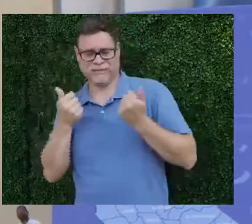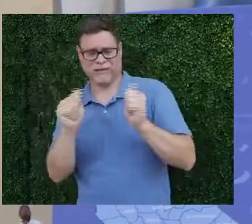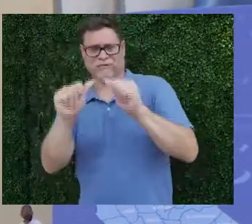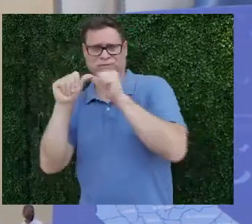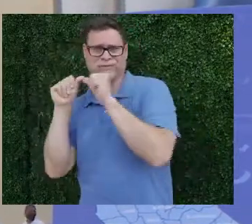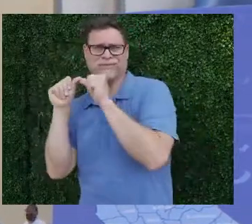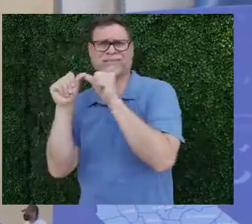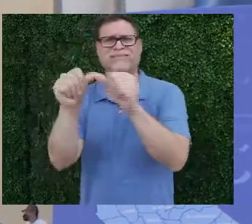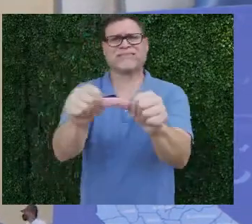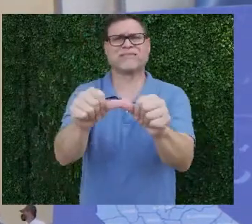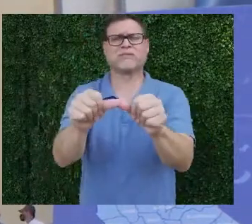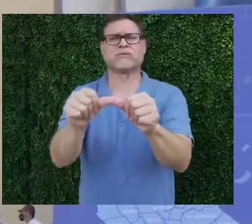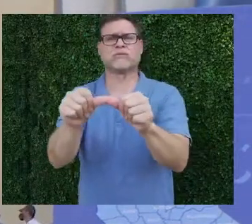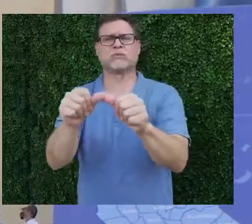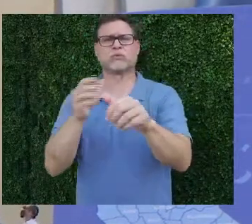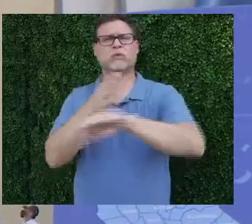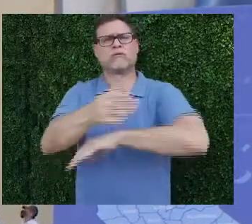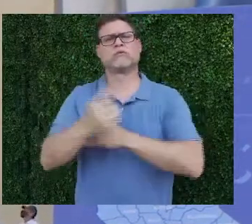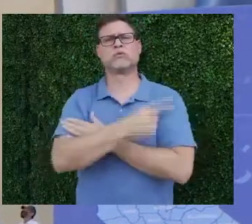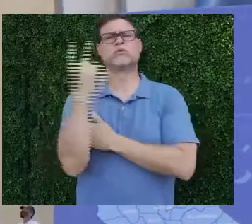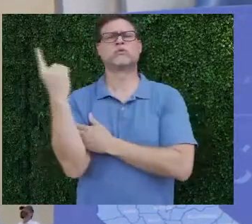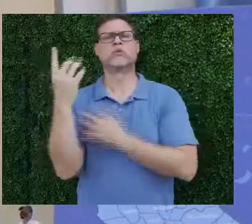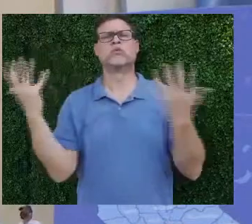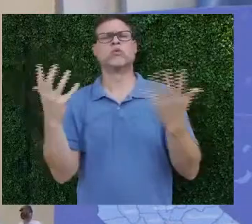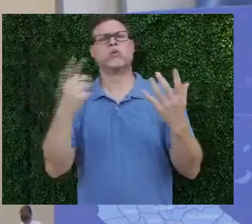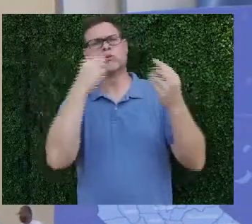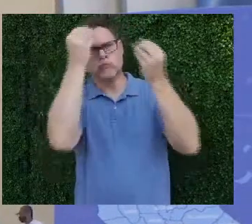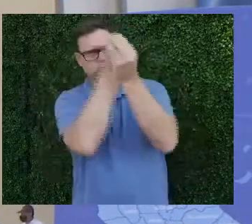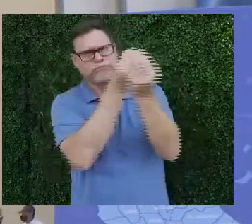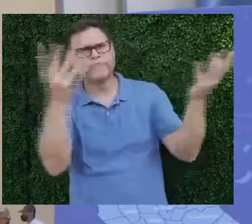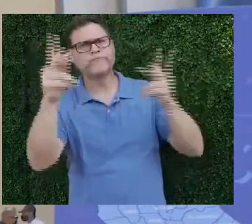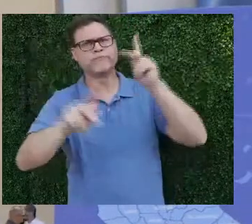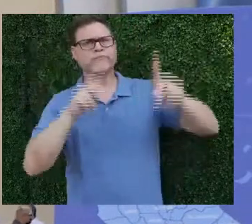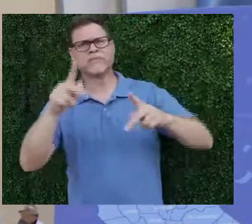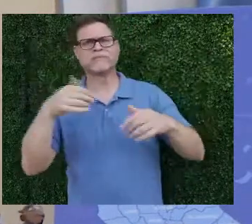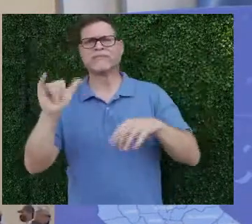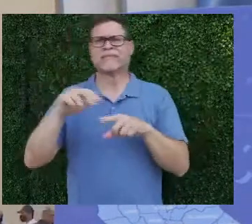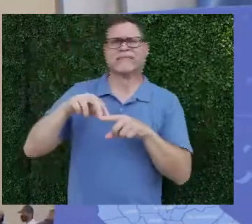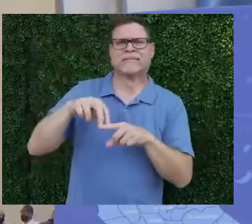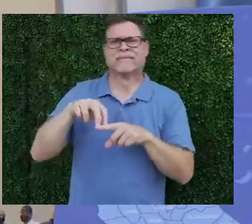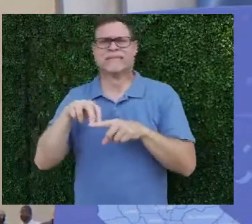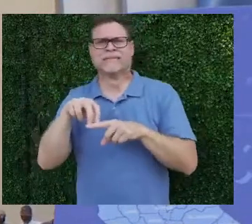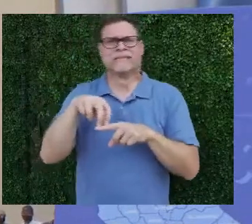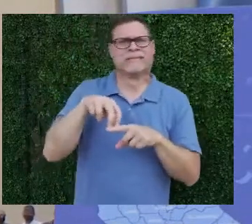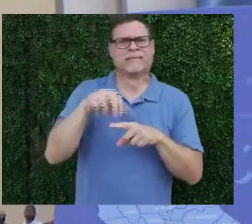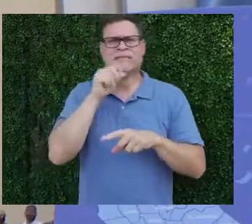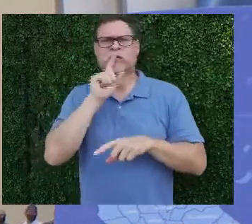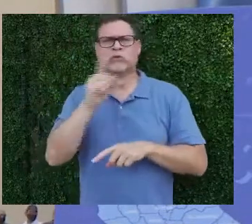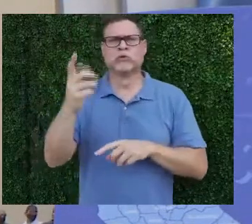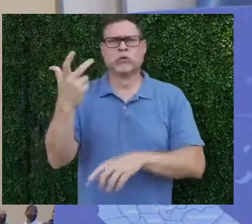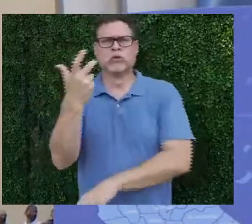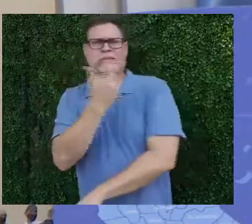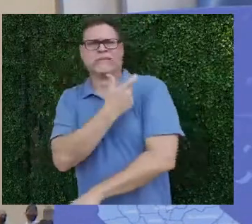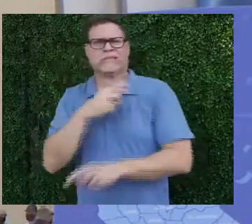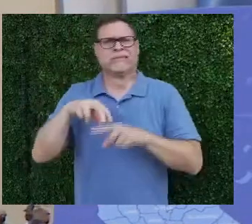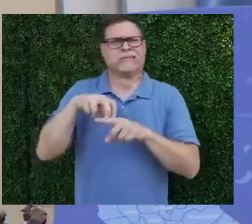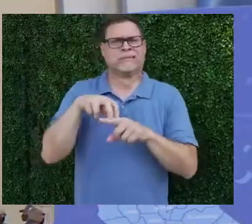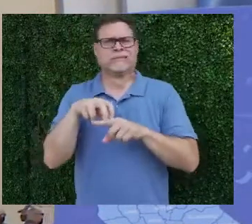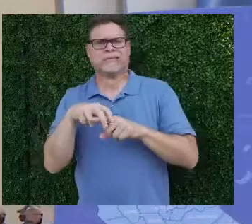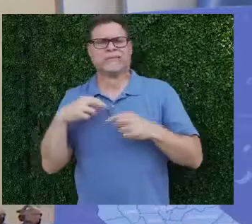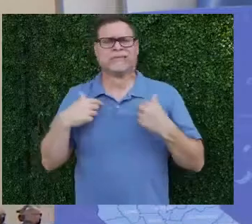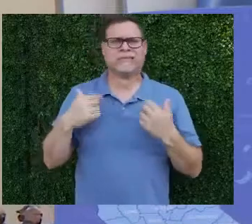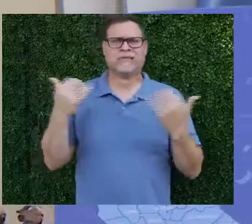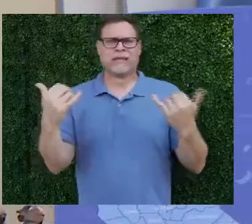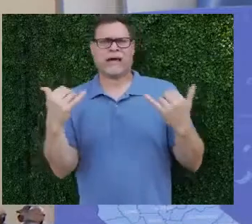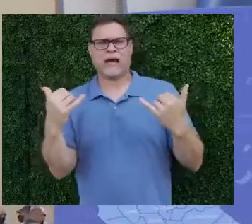continue after today. What would you tell folks that are still on the edge of making a decision, still unsure, that think we got this, that we're at